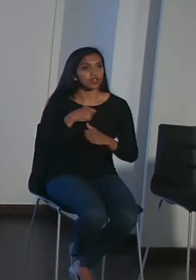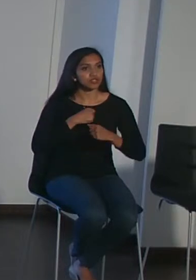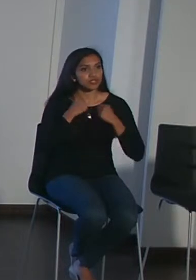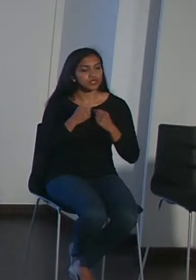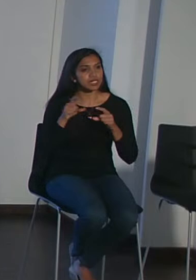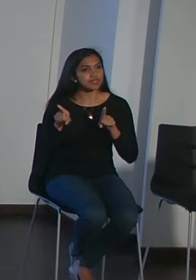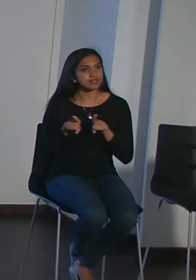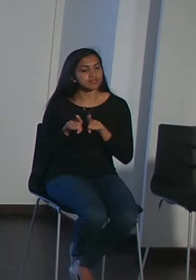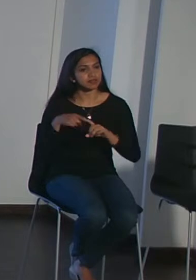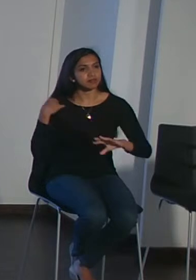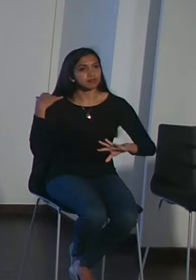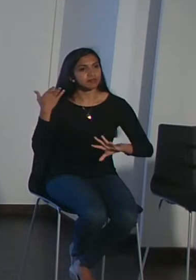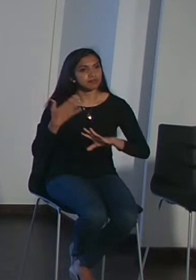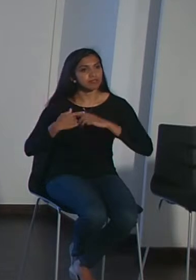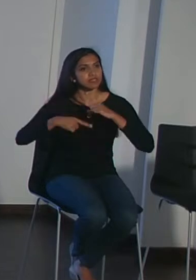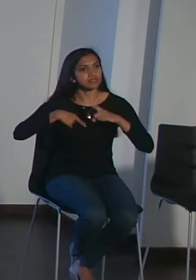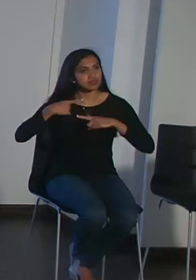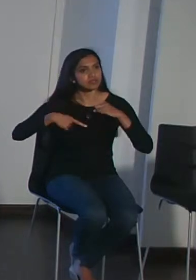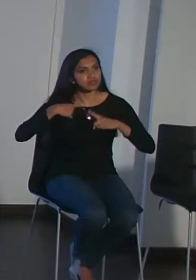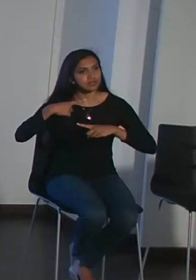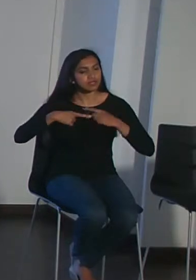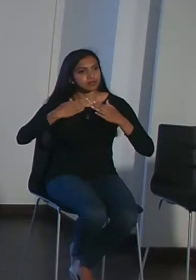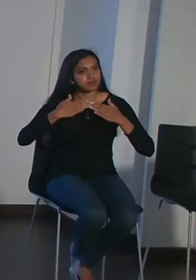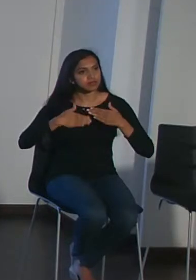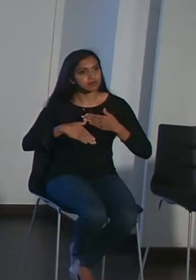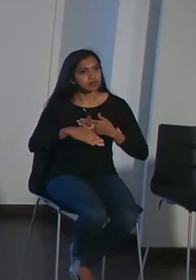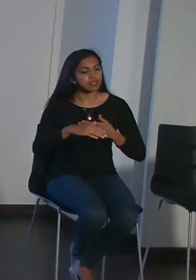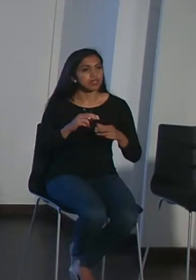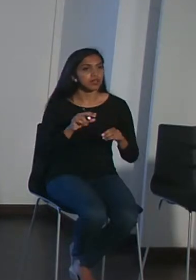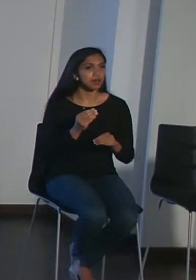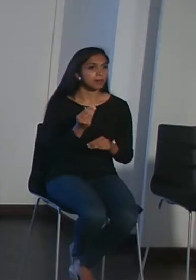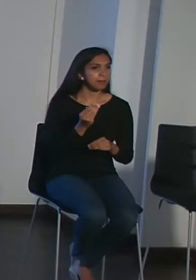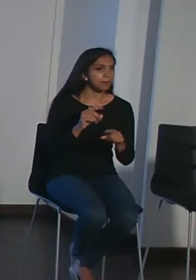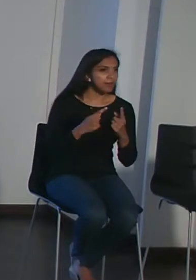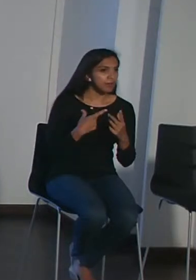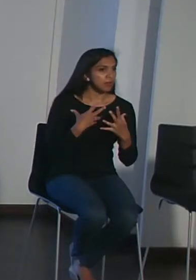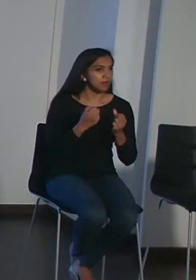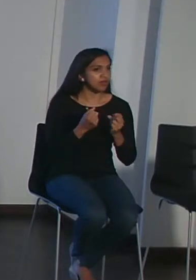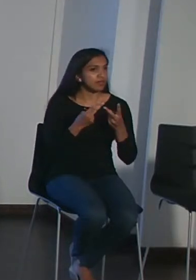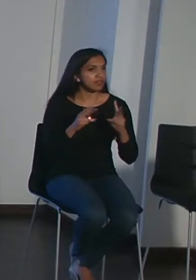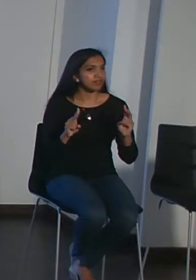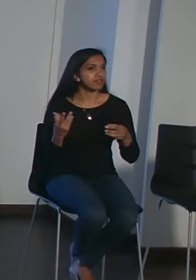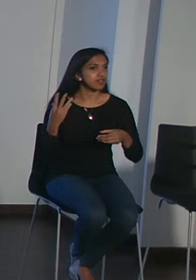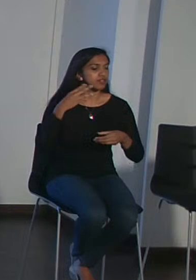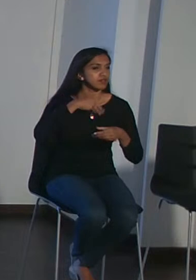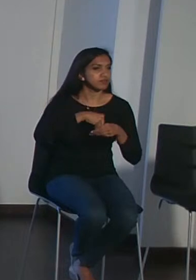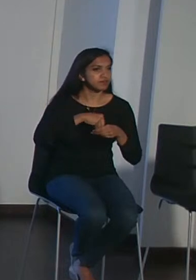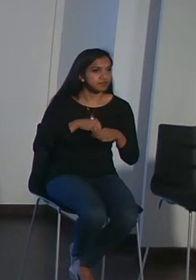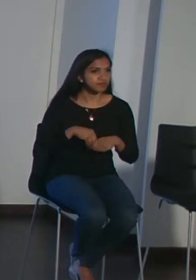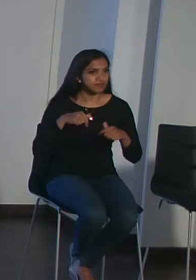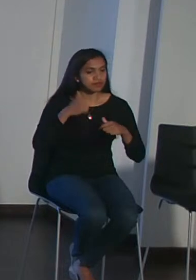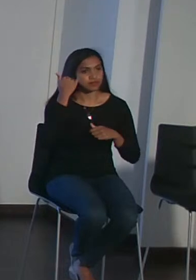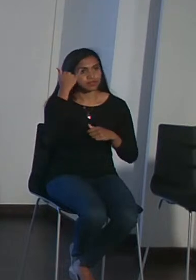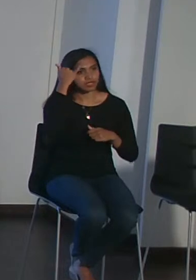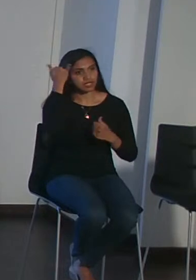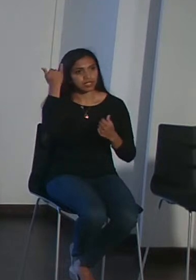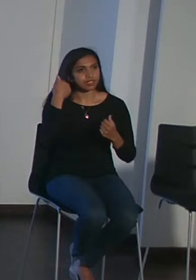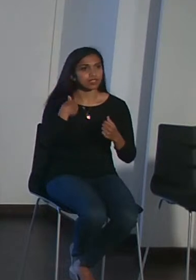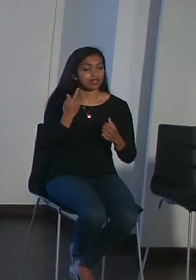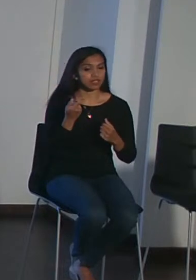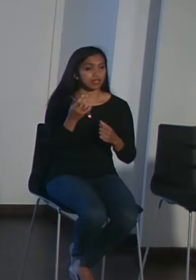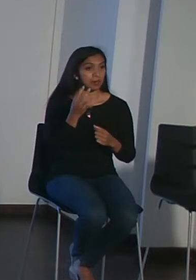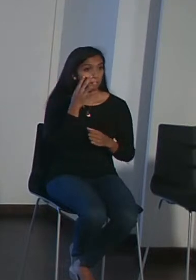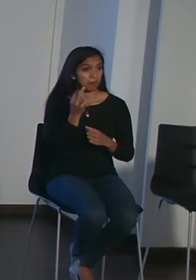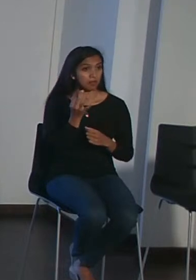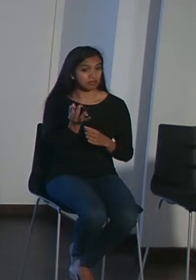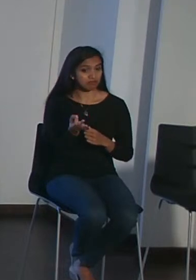and hold and keep forever and make precious in some way, which also Rinka you spoke about. And this idea of preciousness and where